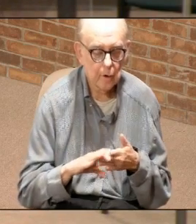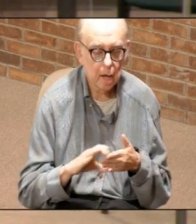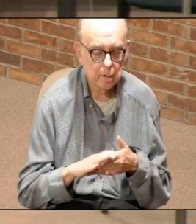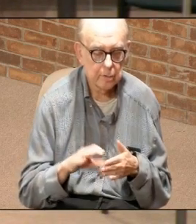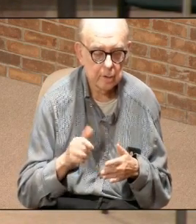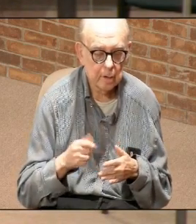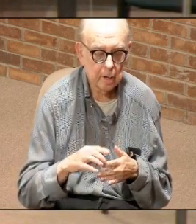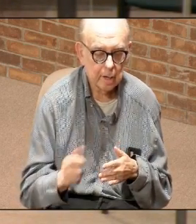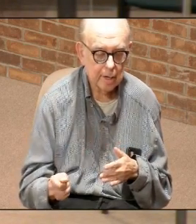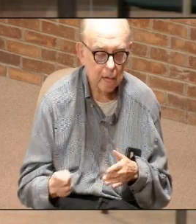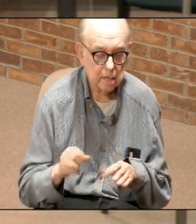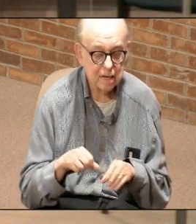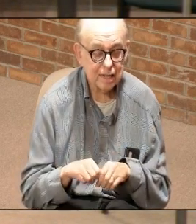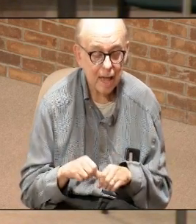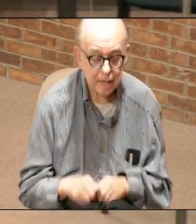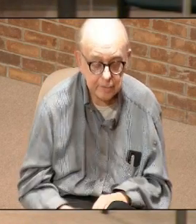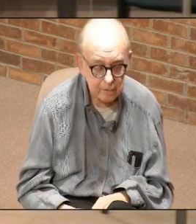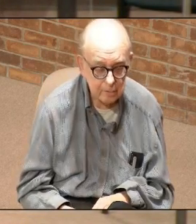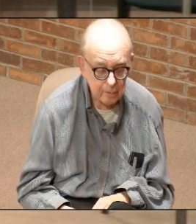gallon gas.